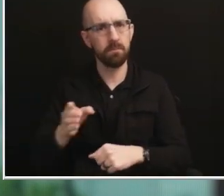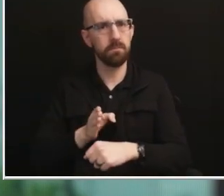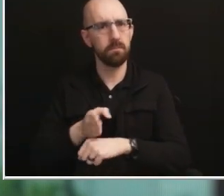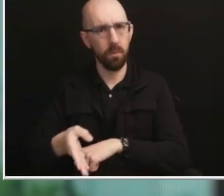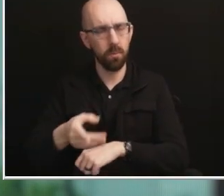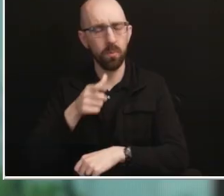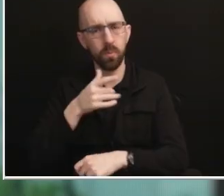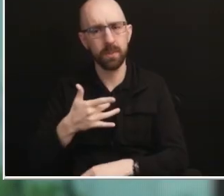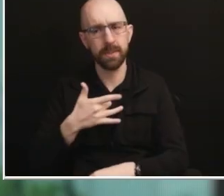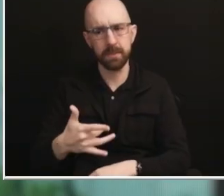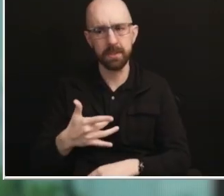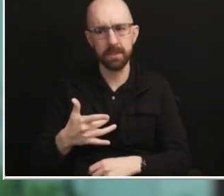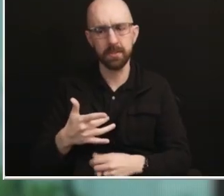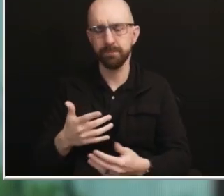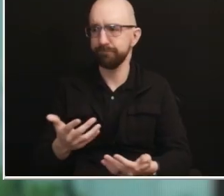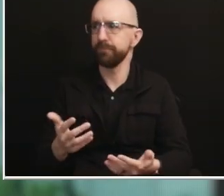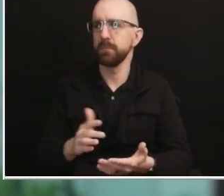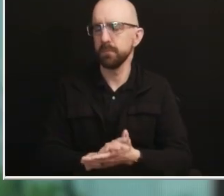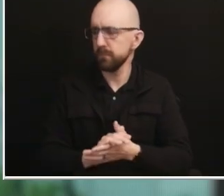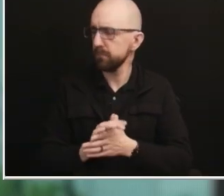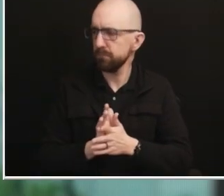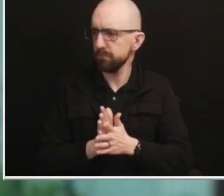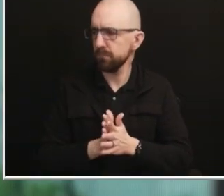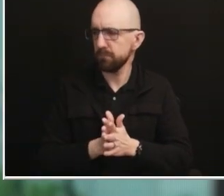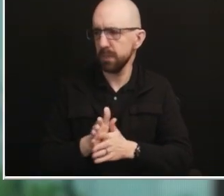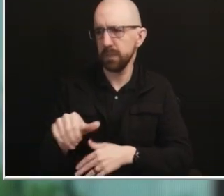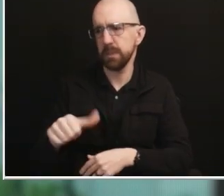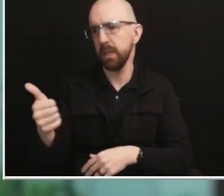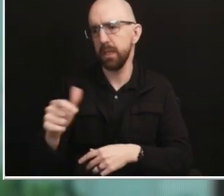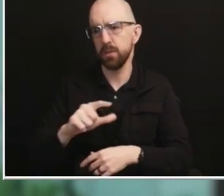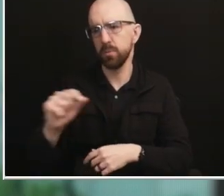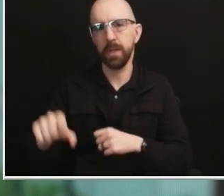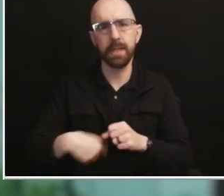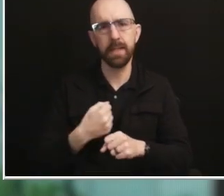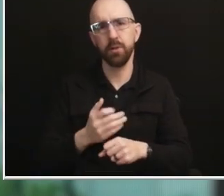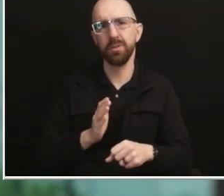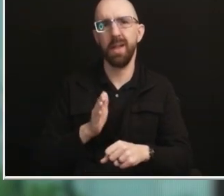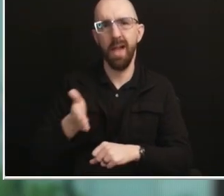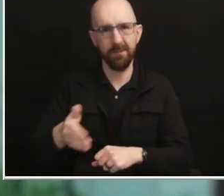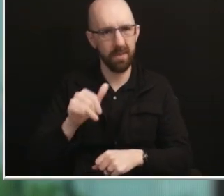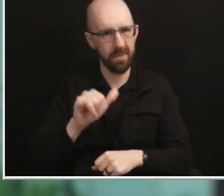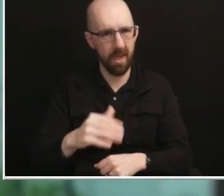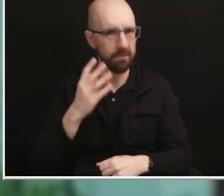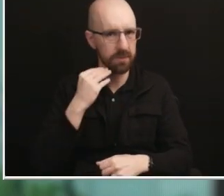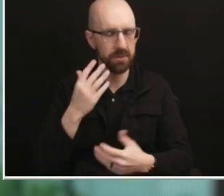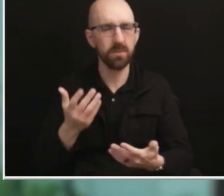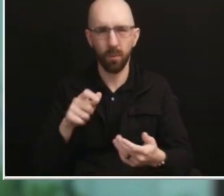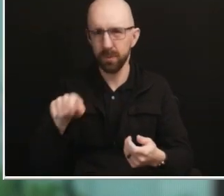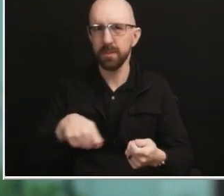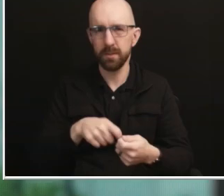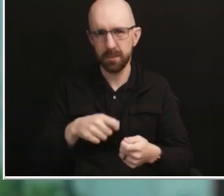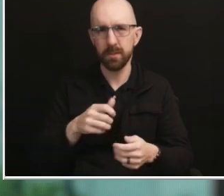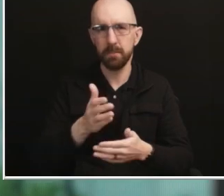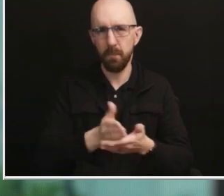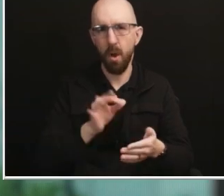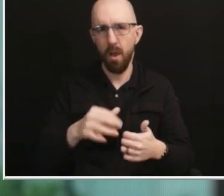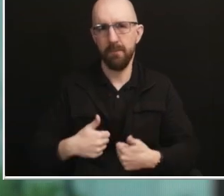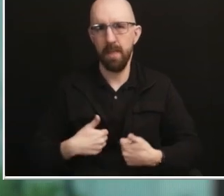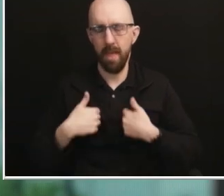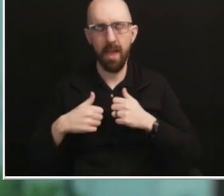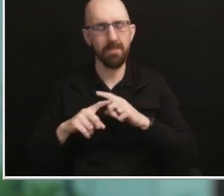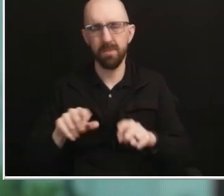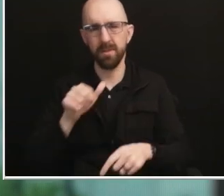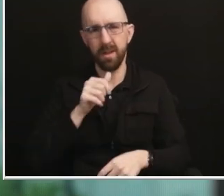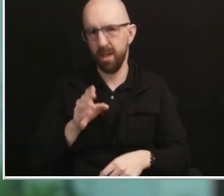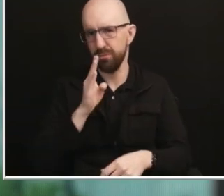usually, 10, 20 years after menopause. So it's in a certain stage of life, but not directly with